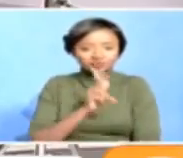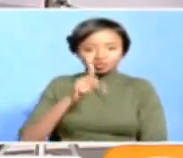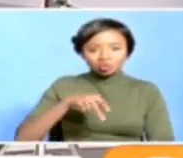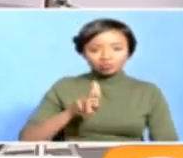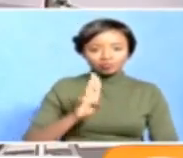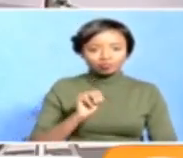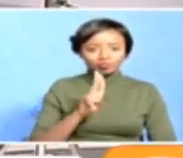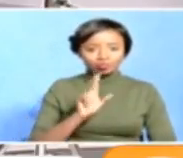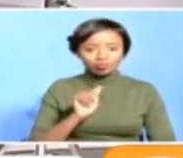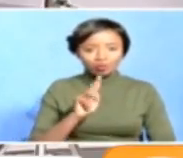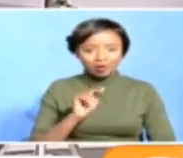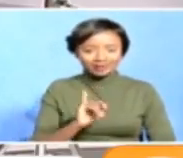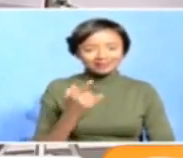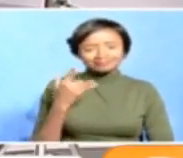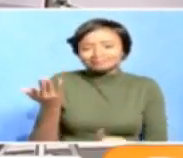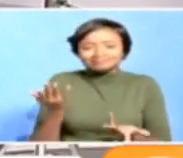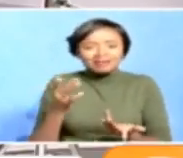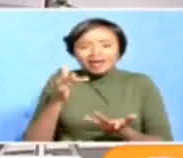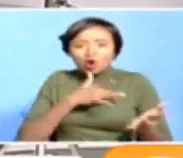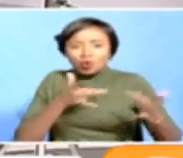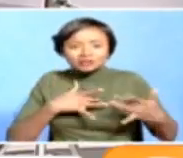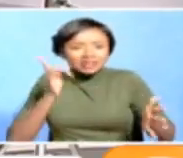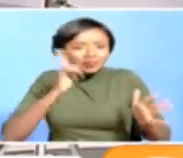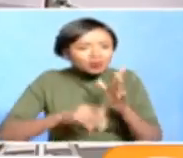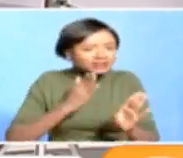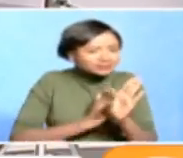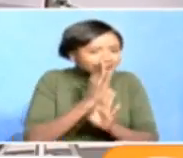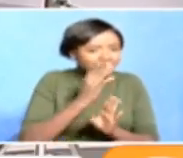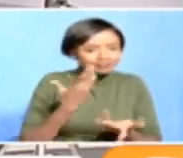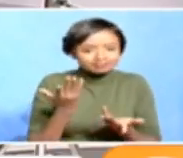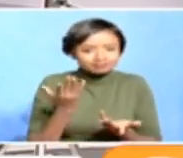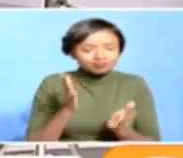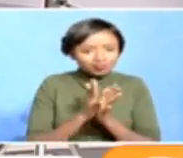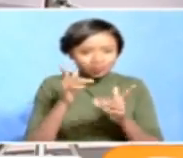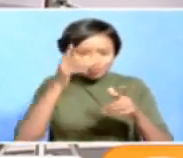Raquel, what are the main concerns by the nurses?